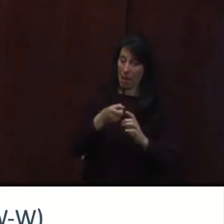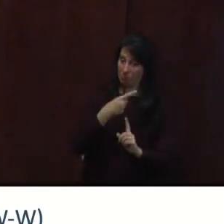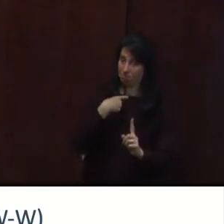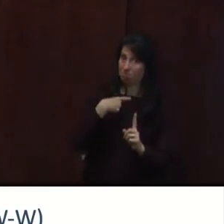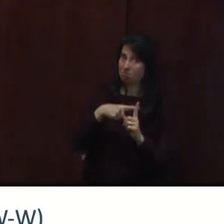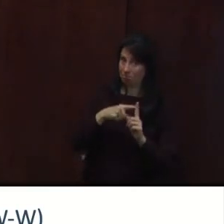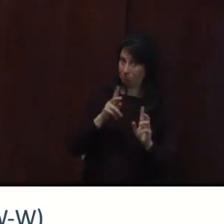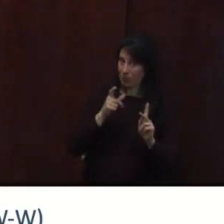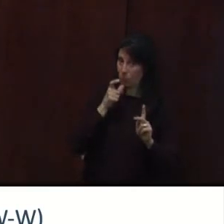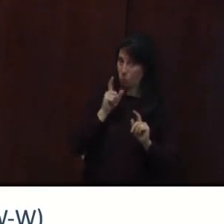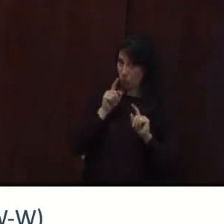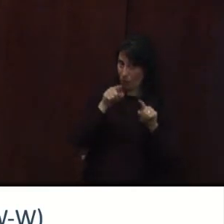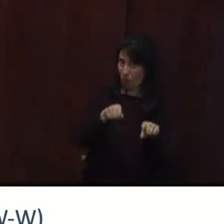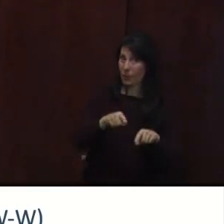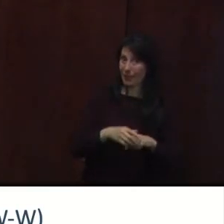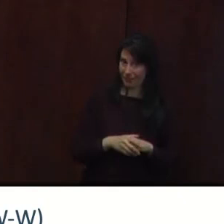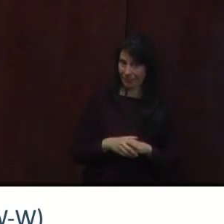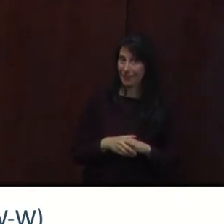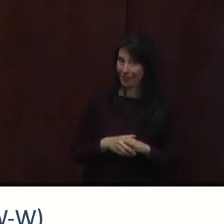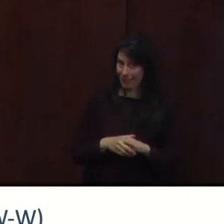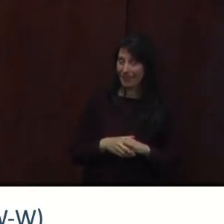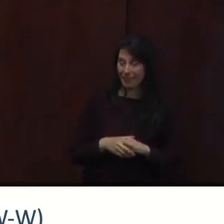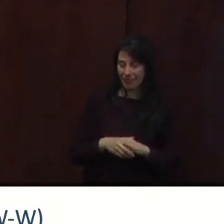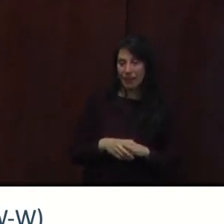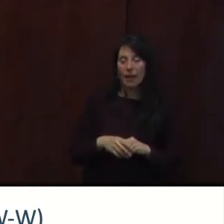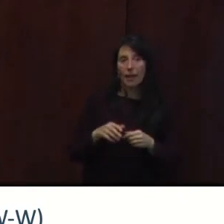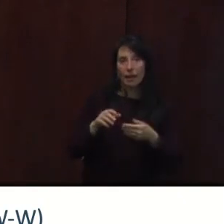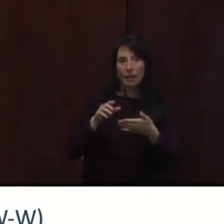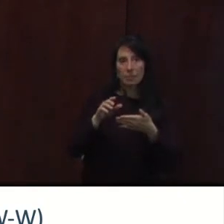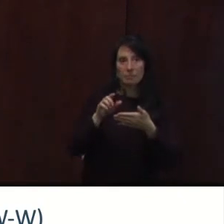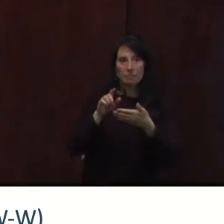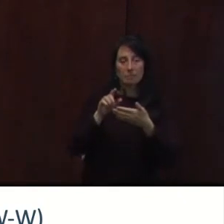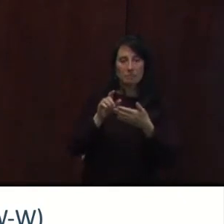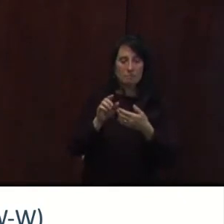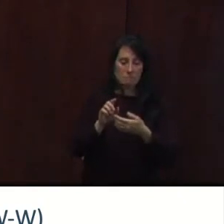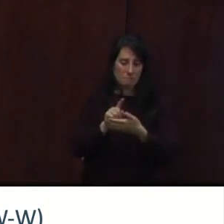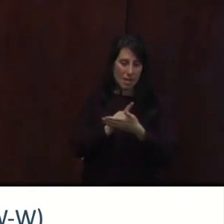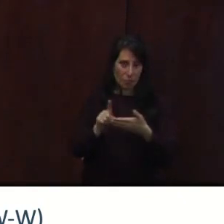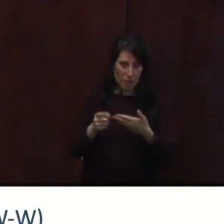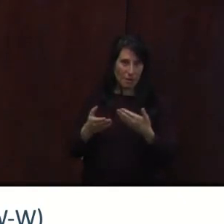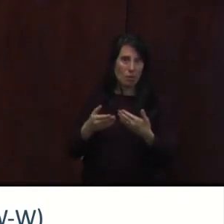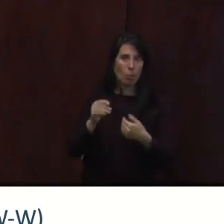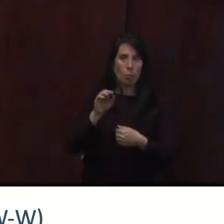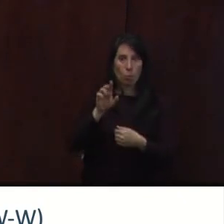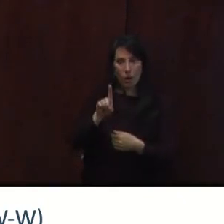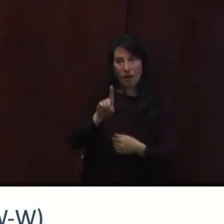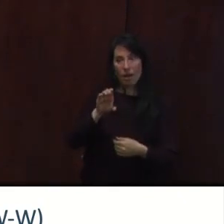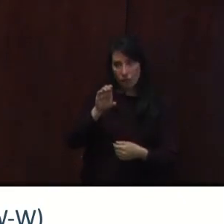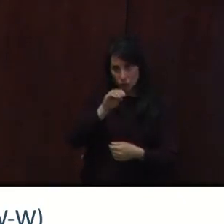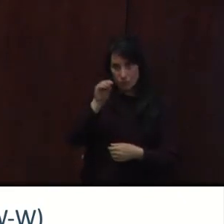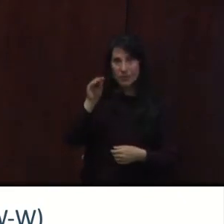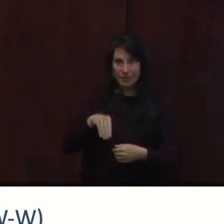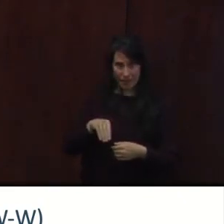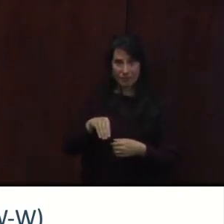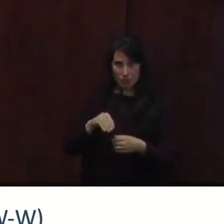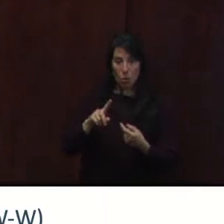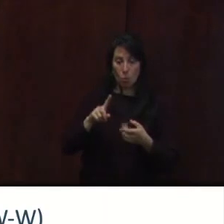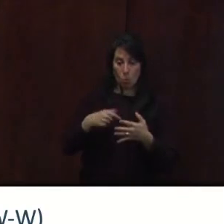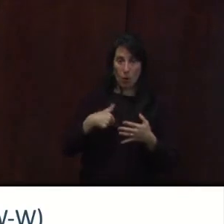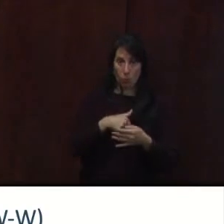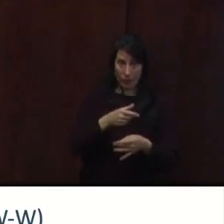through there. On a week-to-week basis, we are now administering 100% of our first dose weekly allotments on